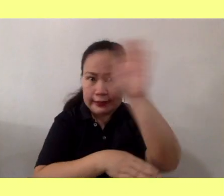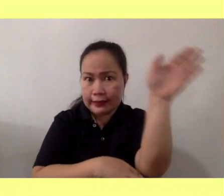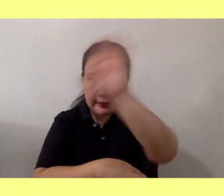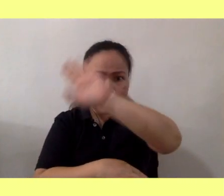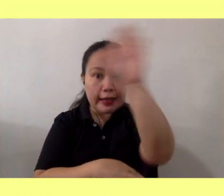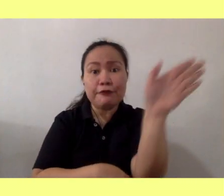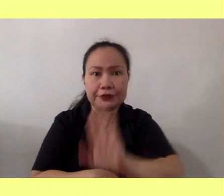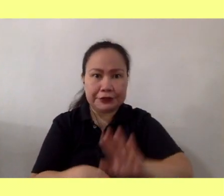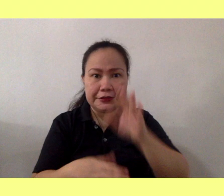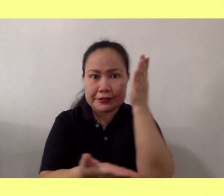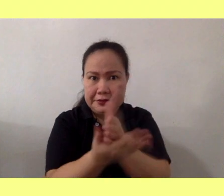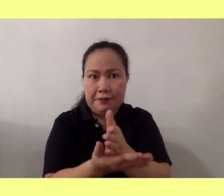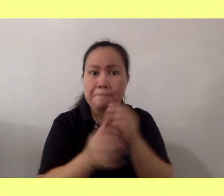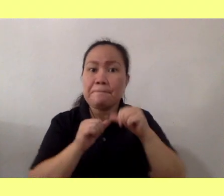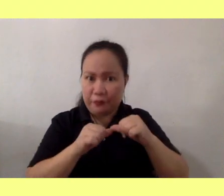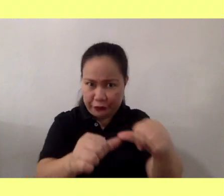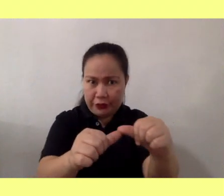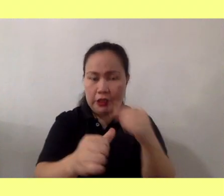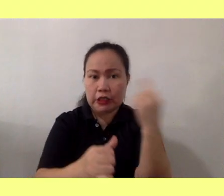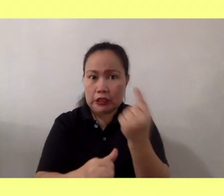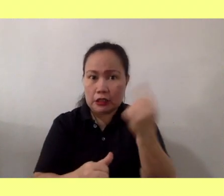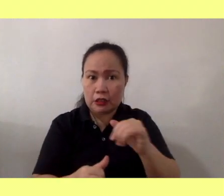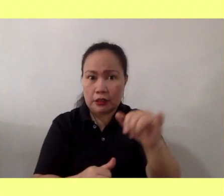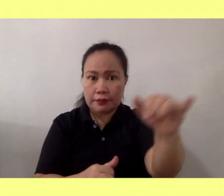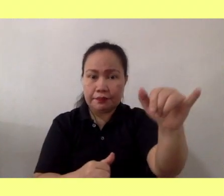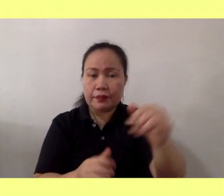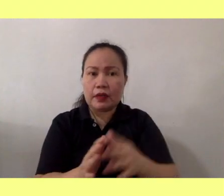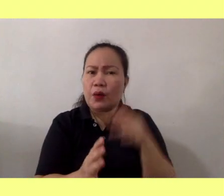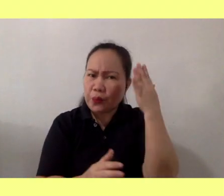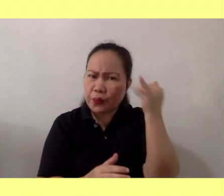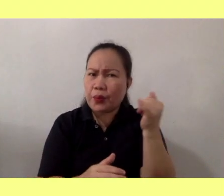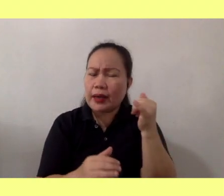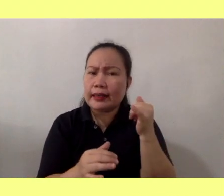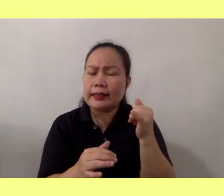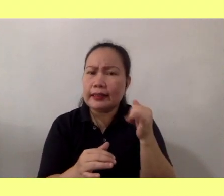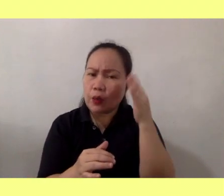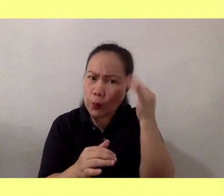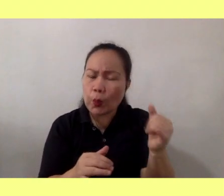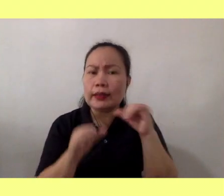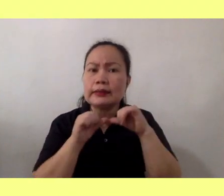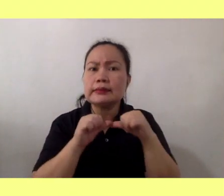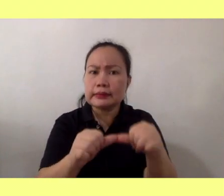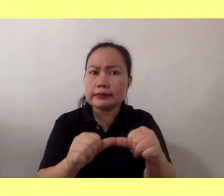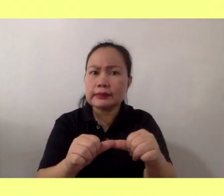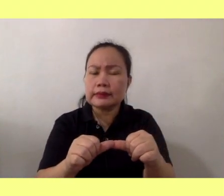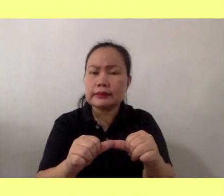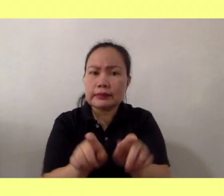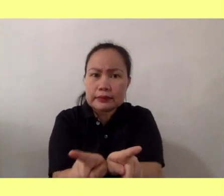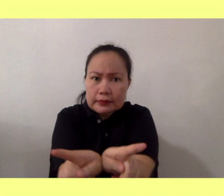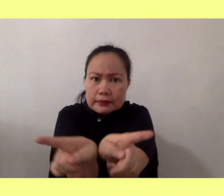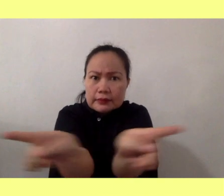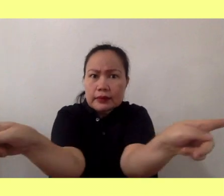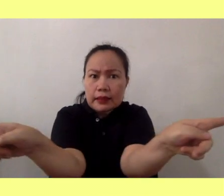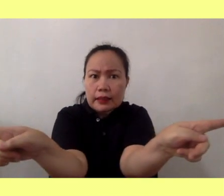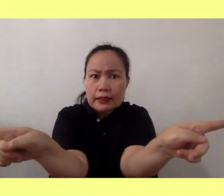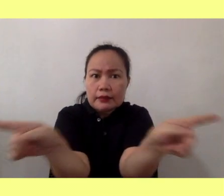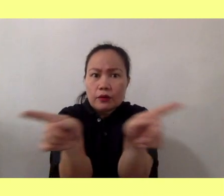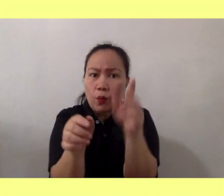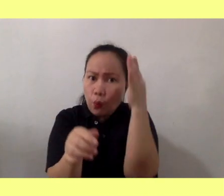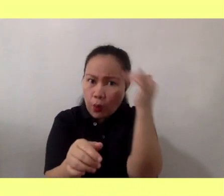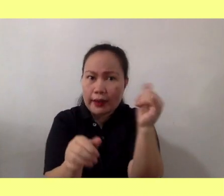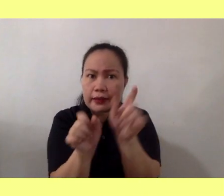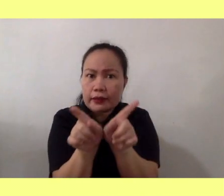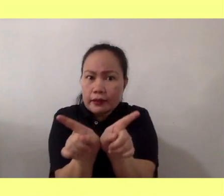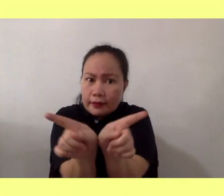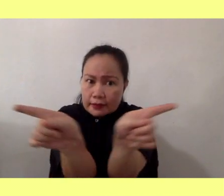yan. Okay? Bakit ang line nag-e-extend? Okay, bakit nag-e-extend siya in opposite direction?